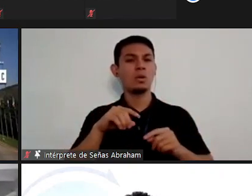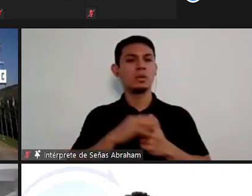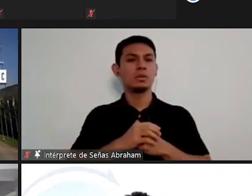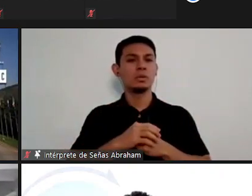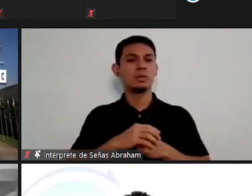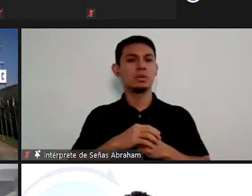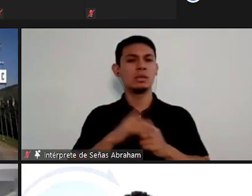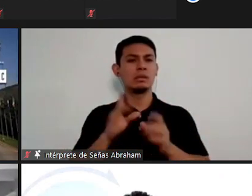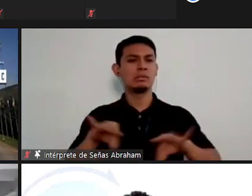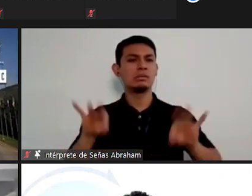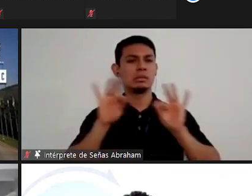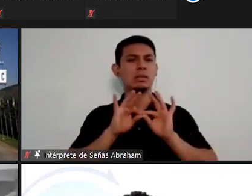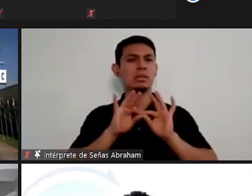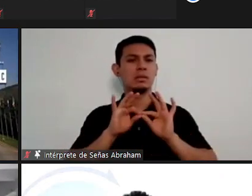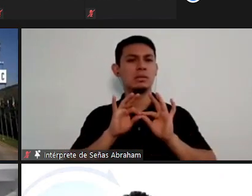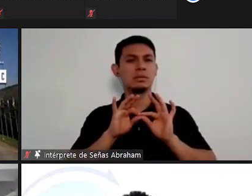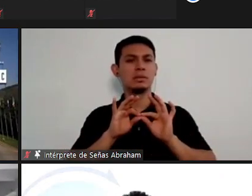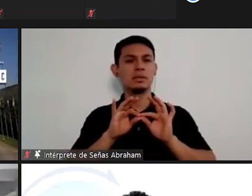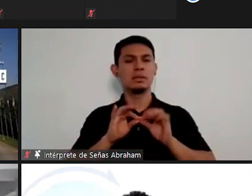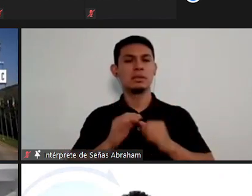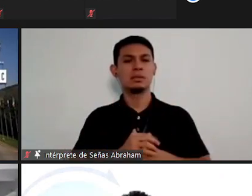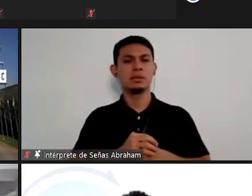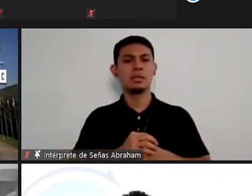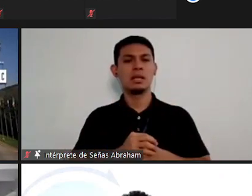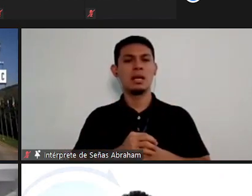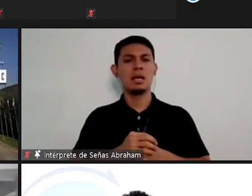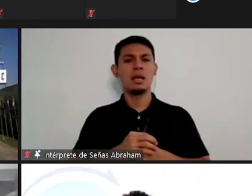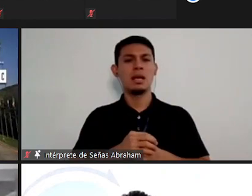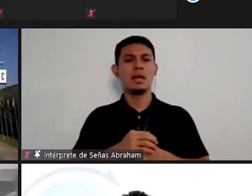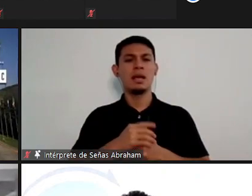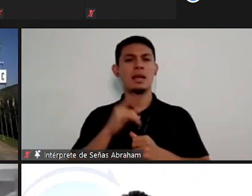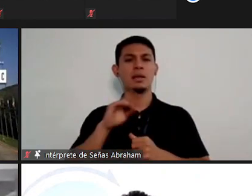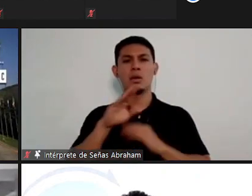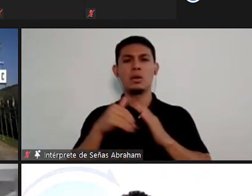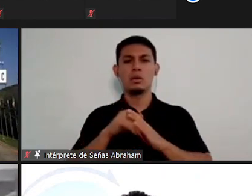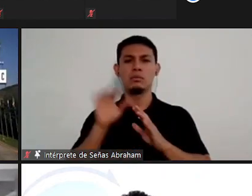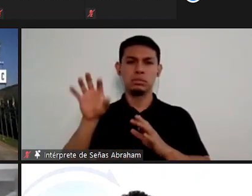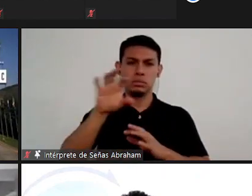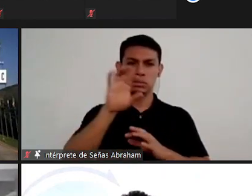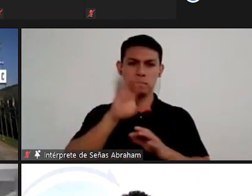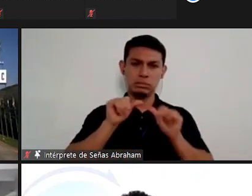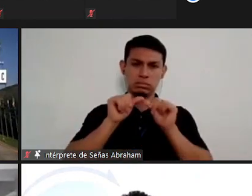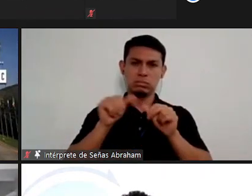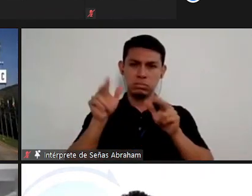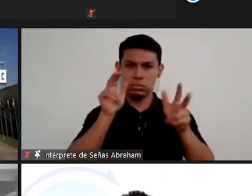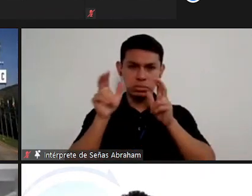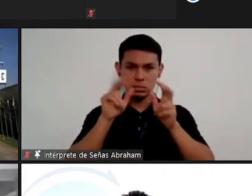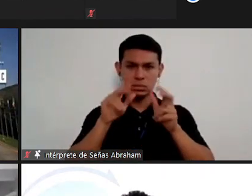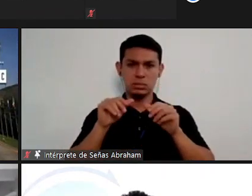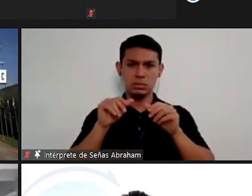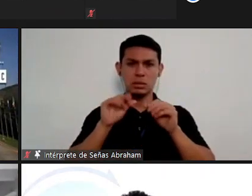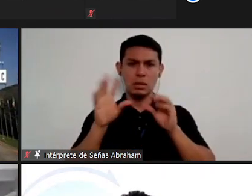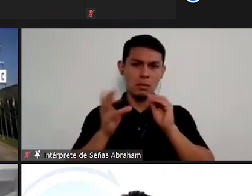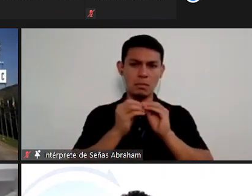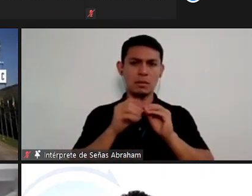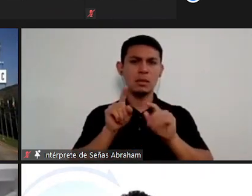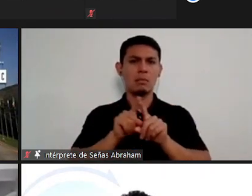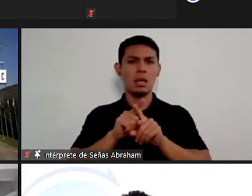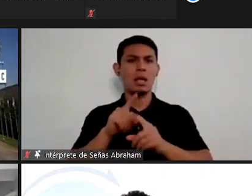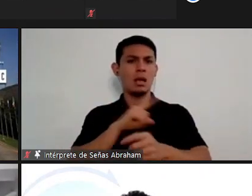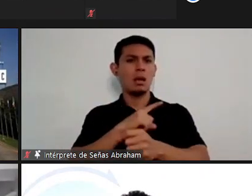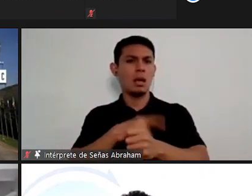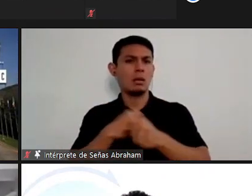and also the importance that you mentioned that we had on all sectors and also to